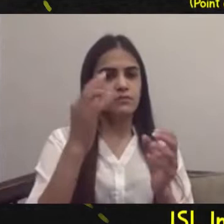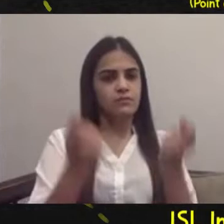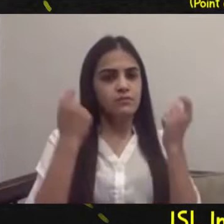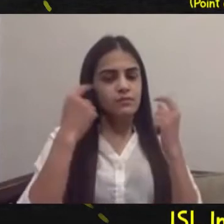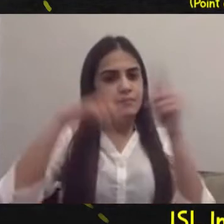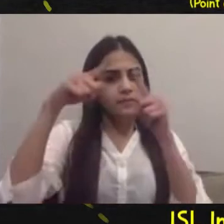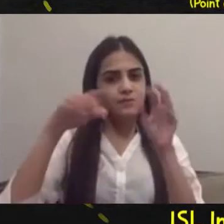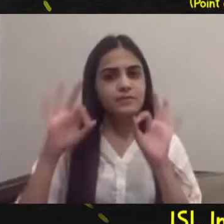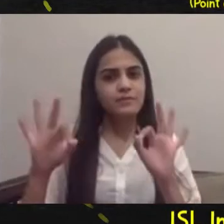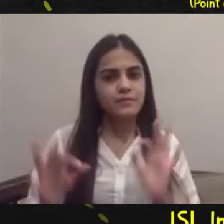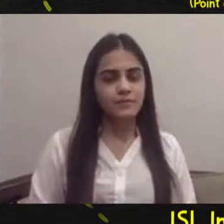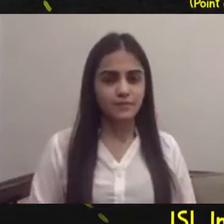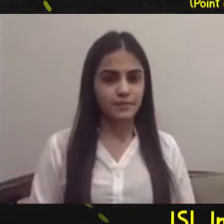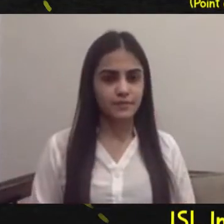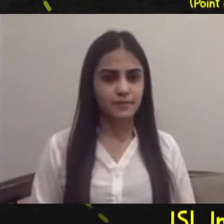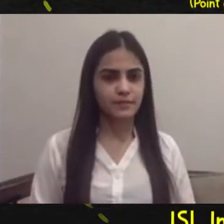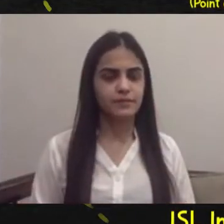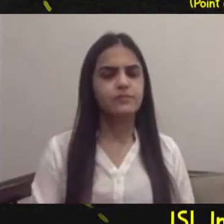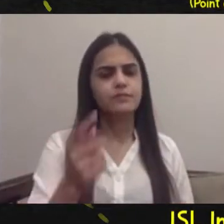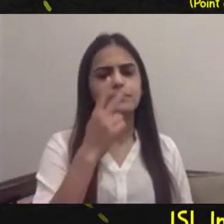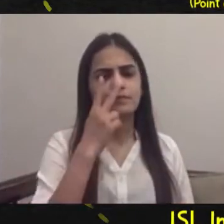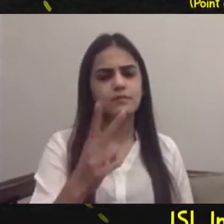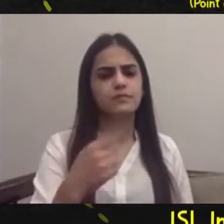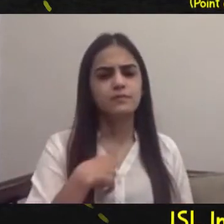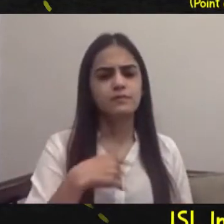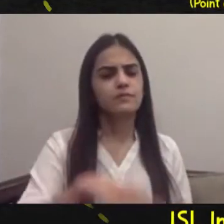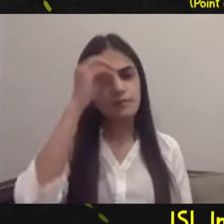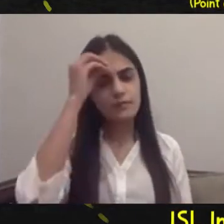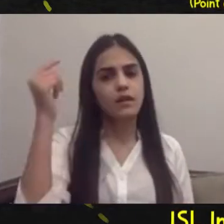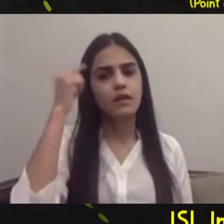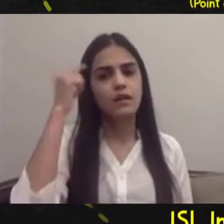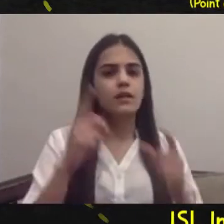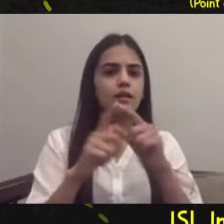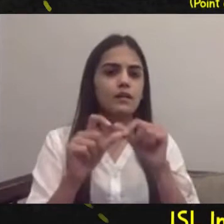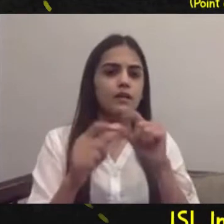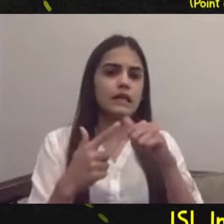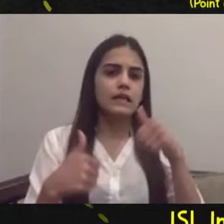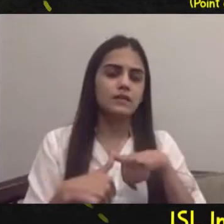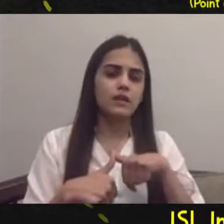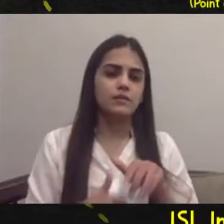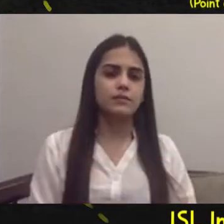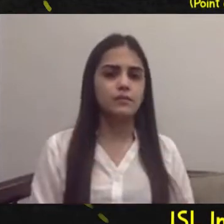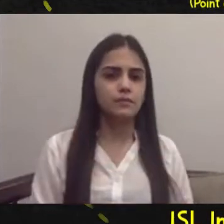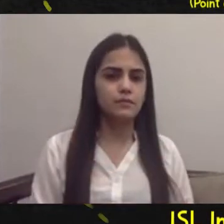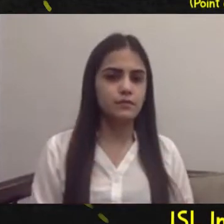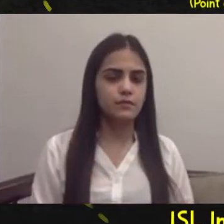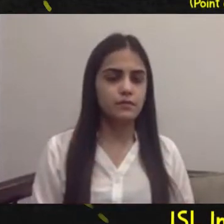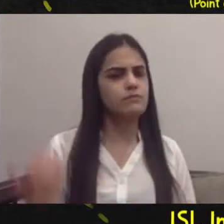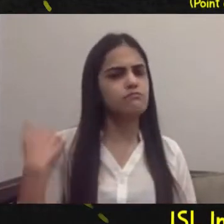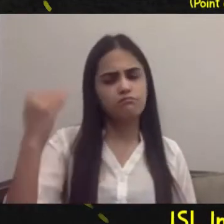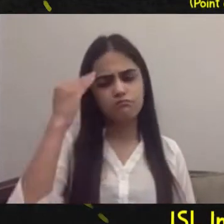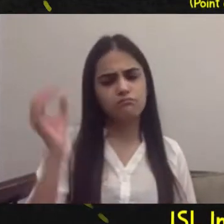see, what does it tell us about the way we think about data nowadays? So I didn't know this